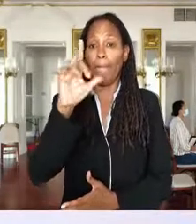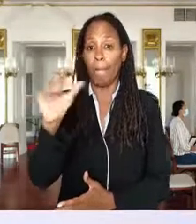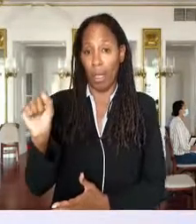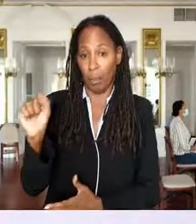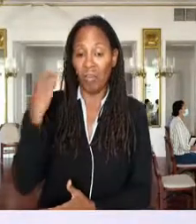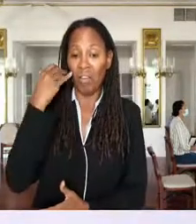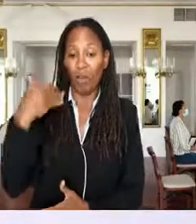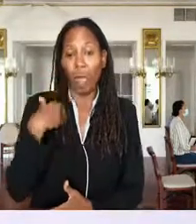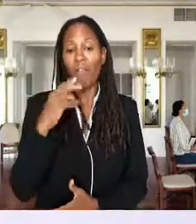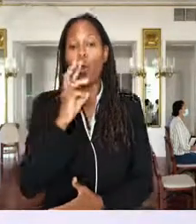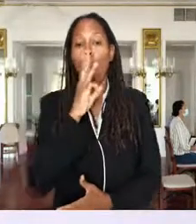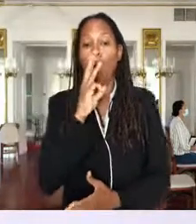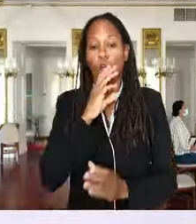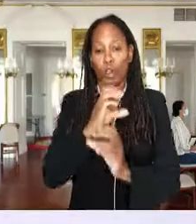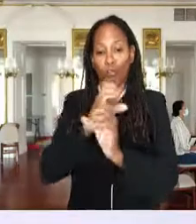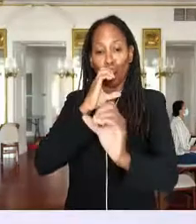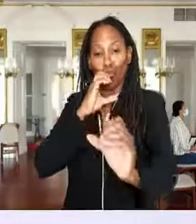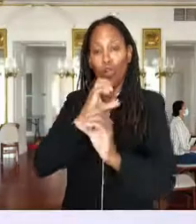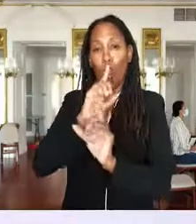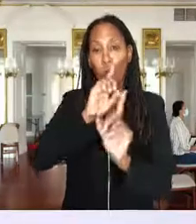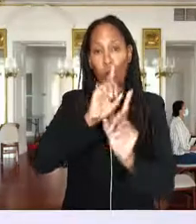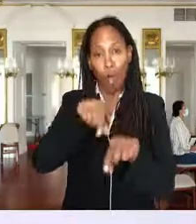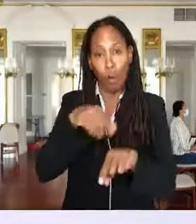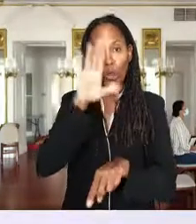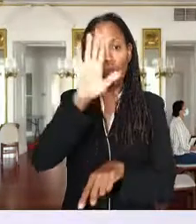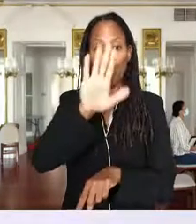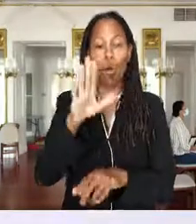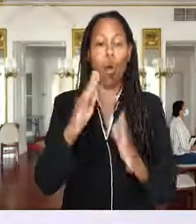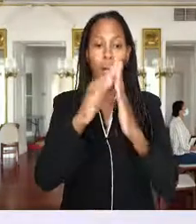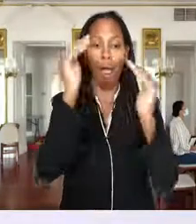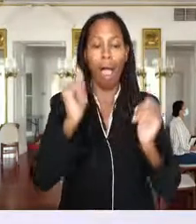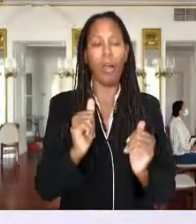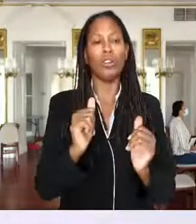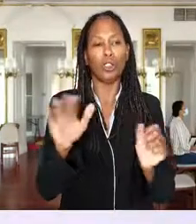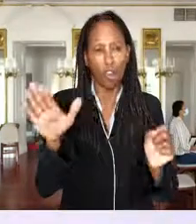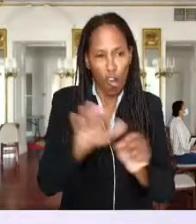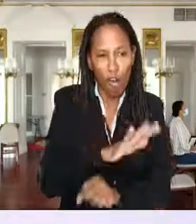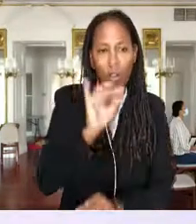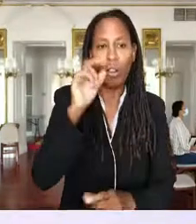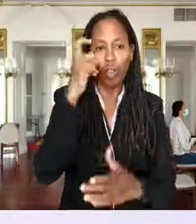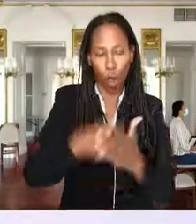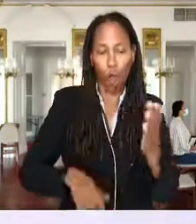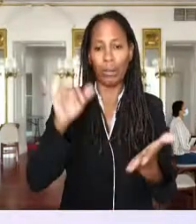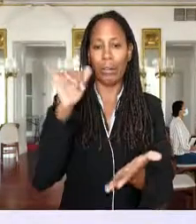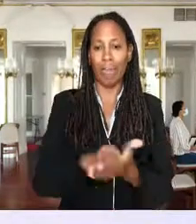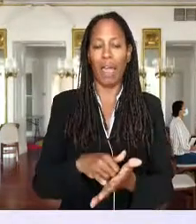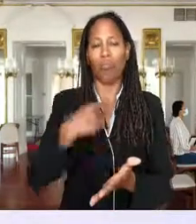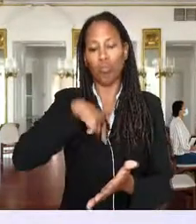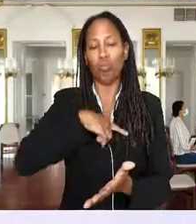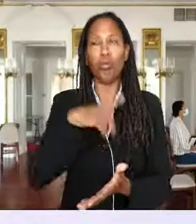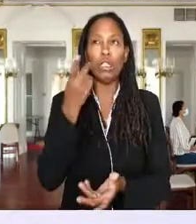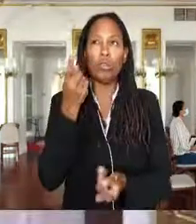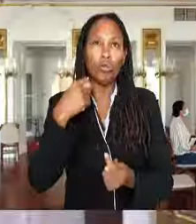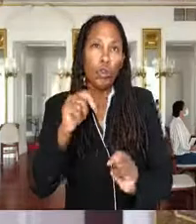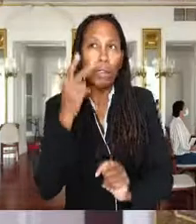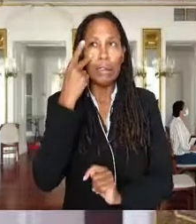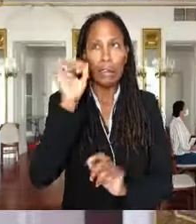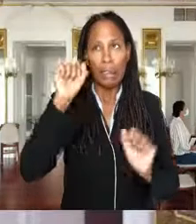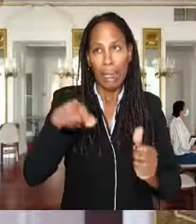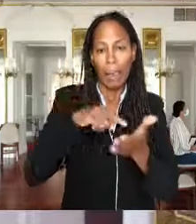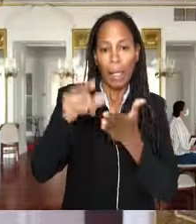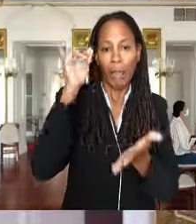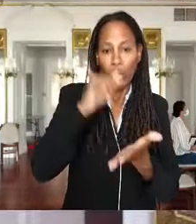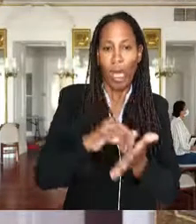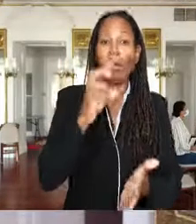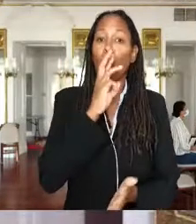able to cover that bill because we had a real dry period leading up. It's still a little dry, but we got to figure out if we can pay for that as well. And then I